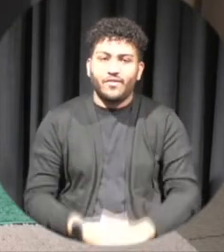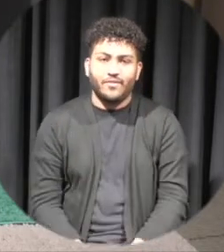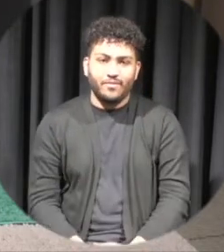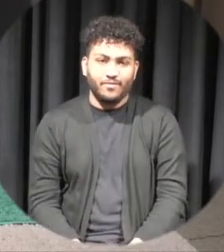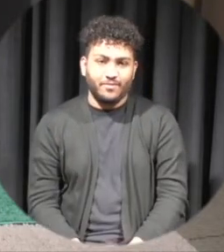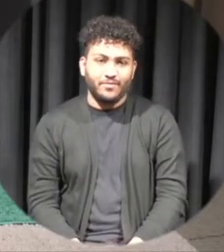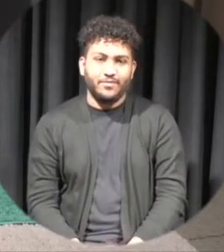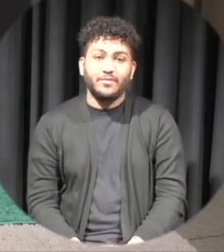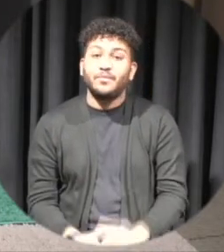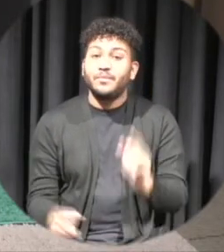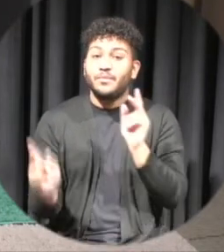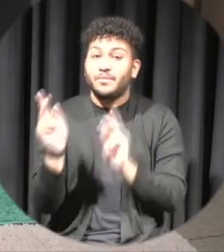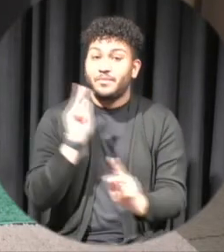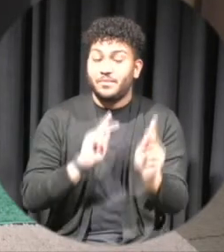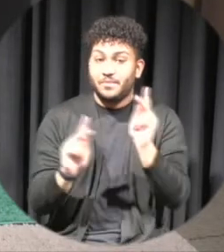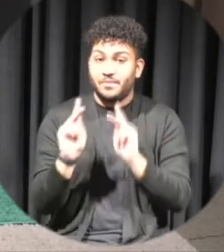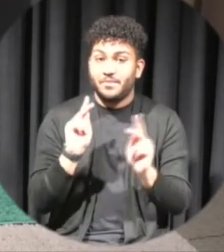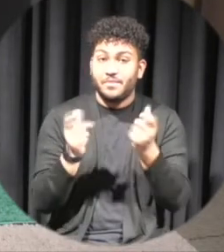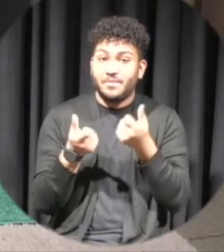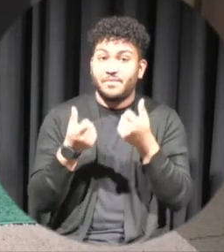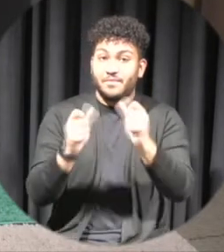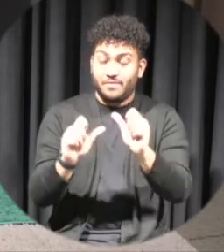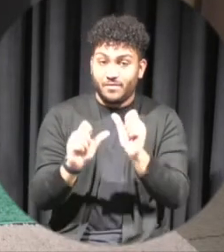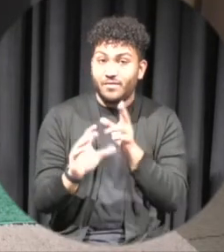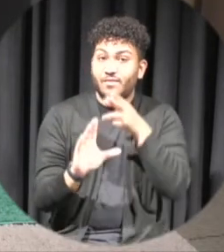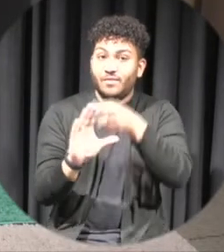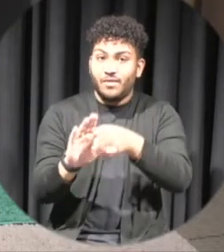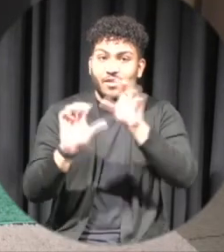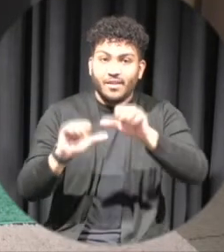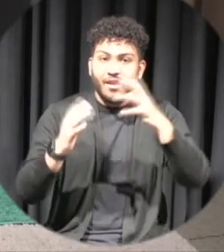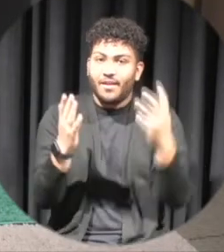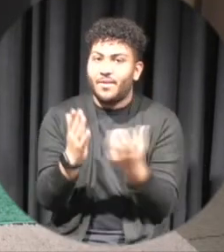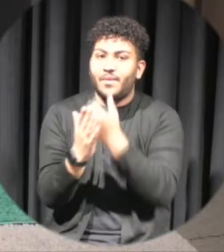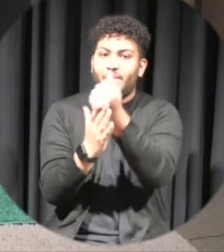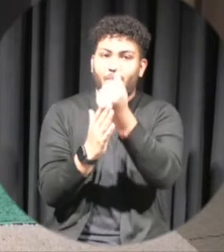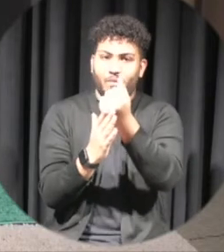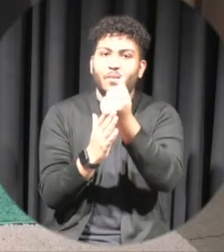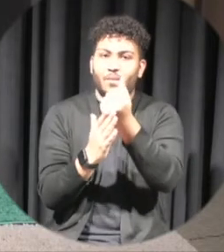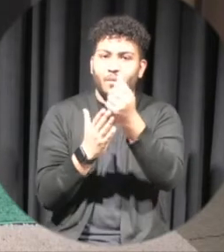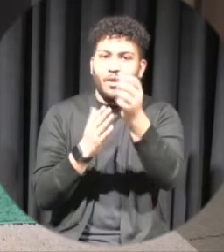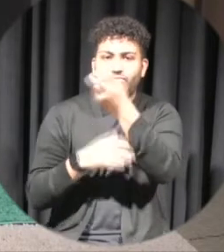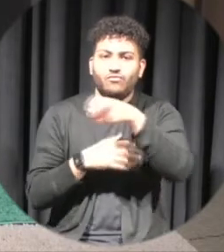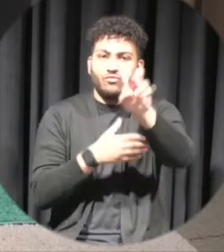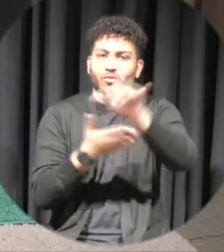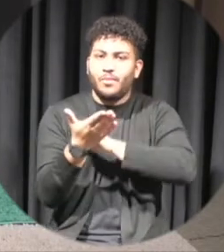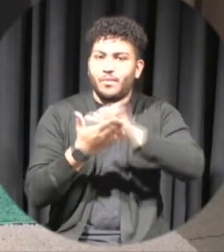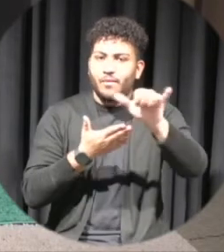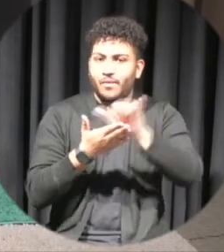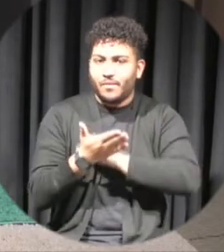more information. Participants could win a trip to perform in New York City.